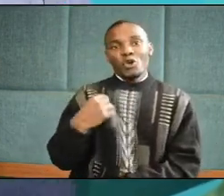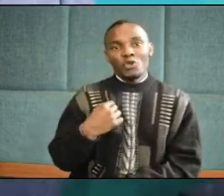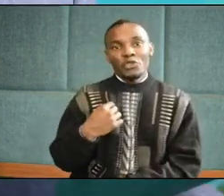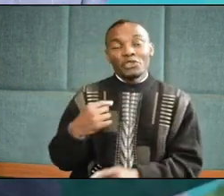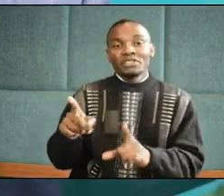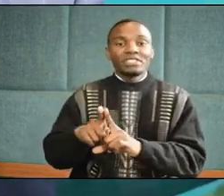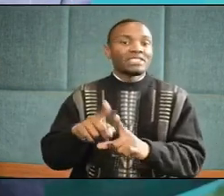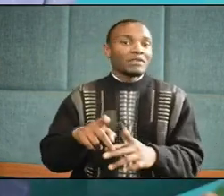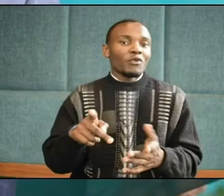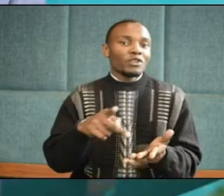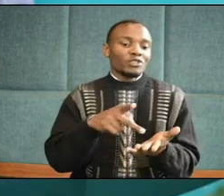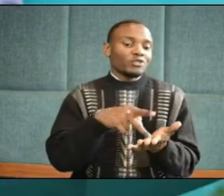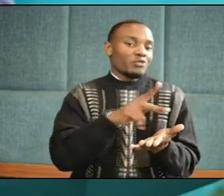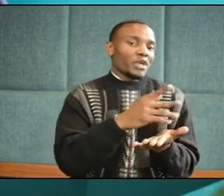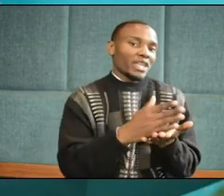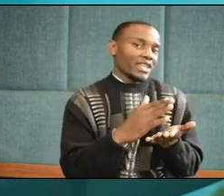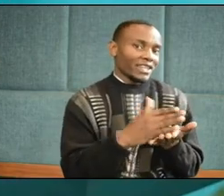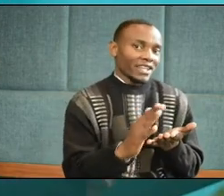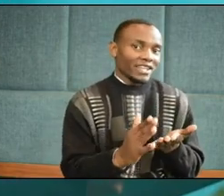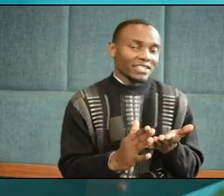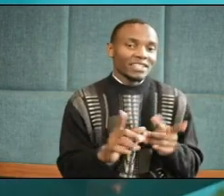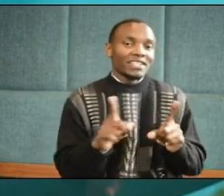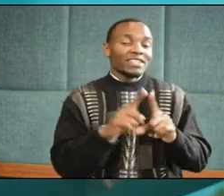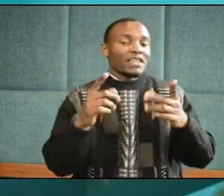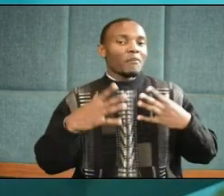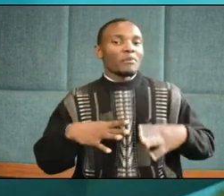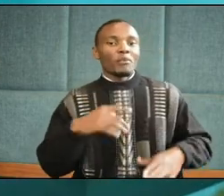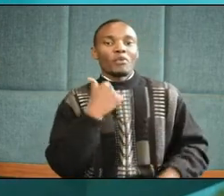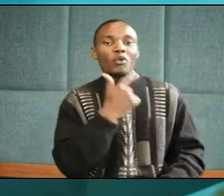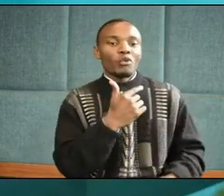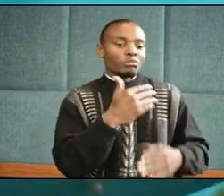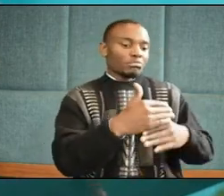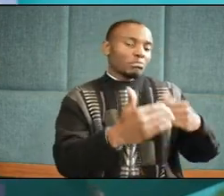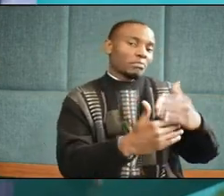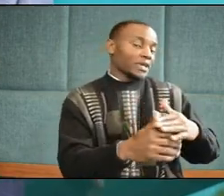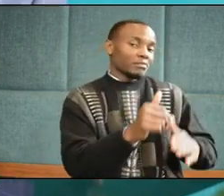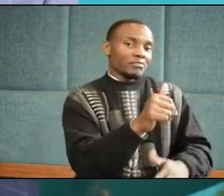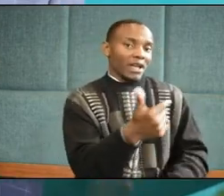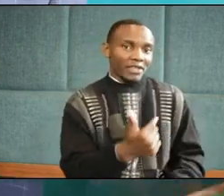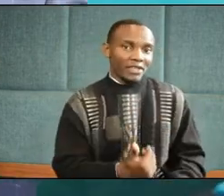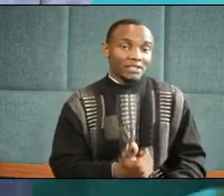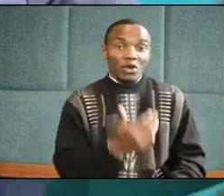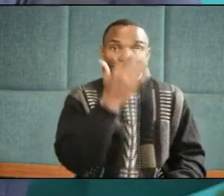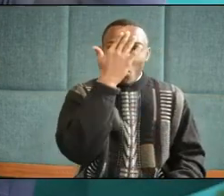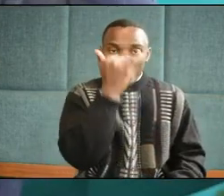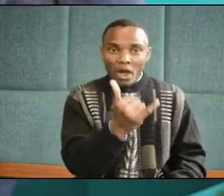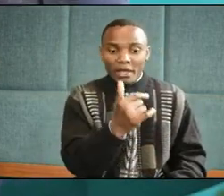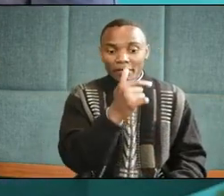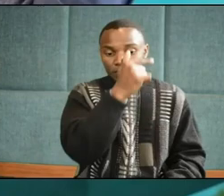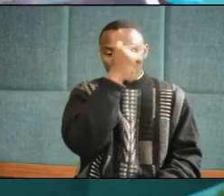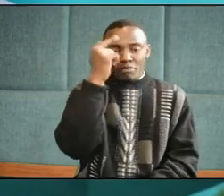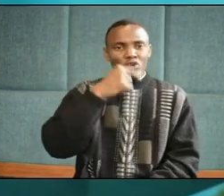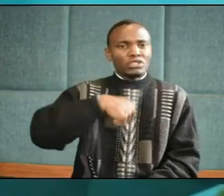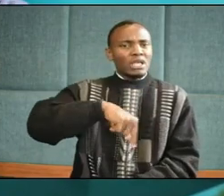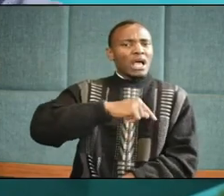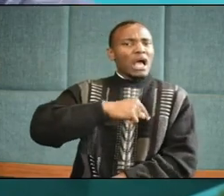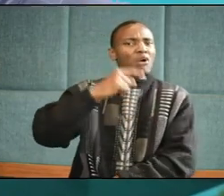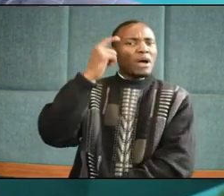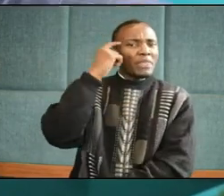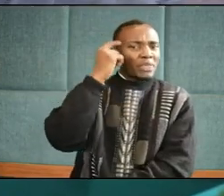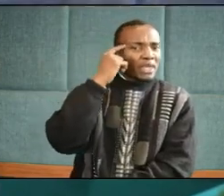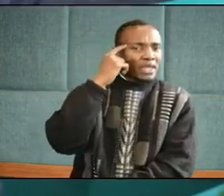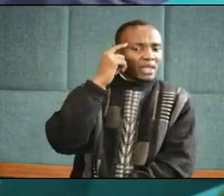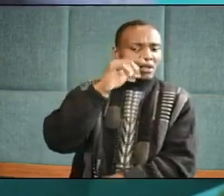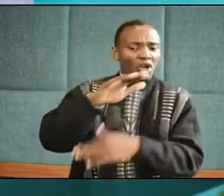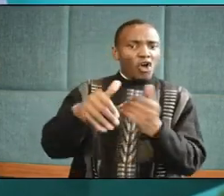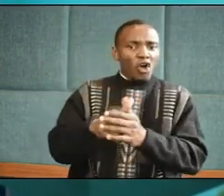to pay rent. And those who want to build, they build. Why? Because our thinking has been